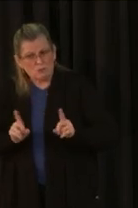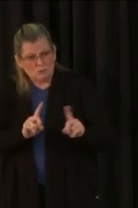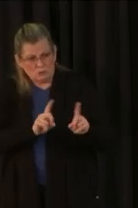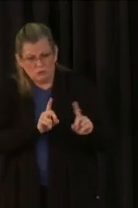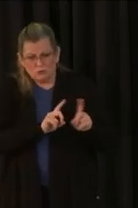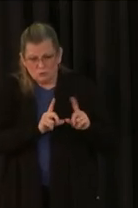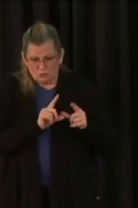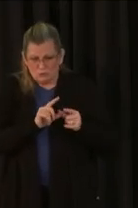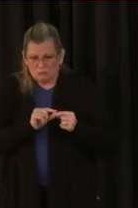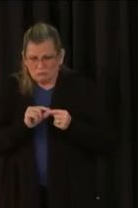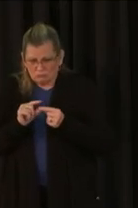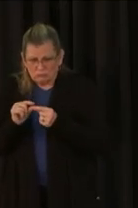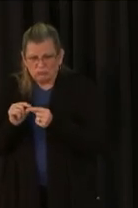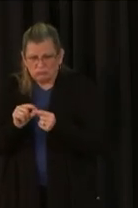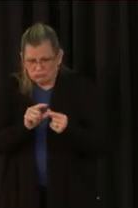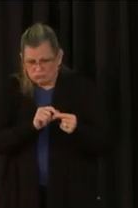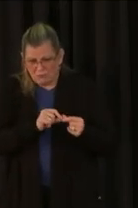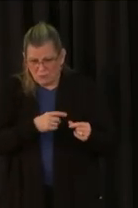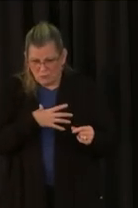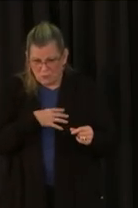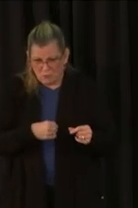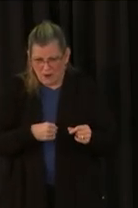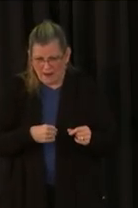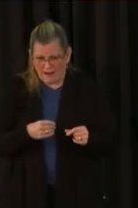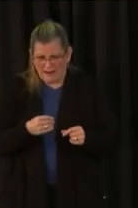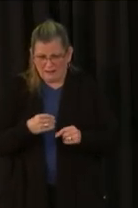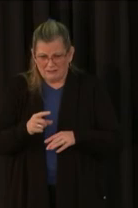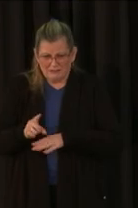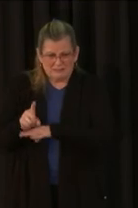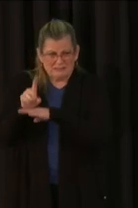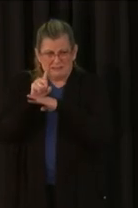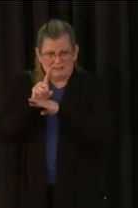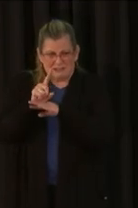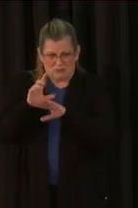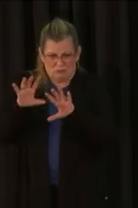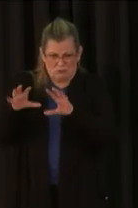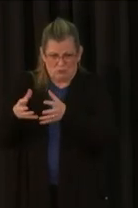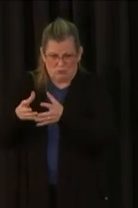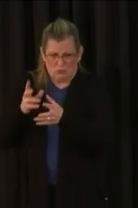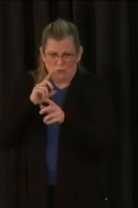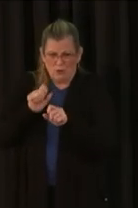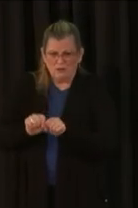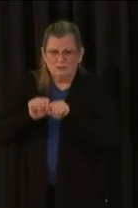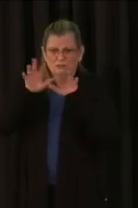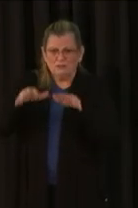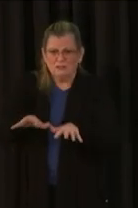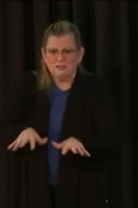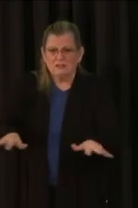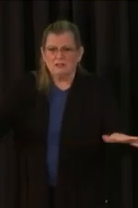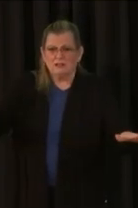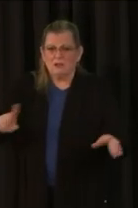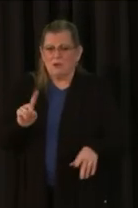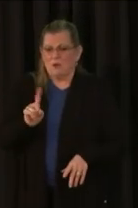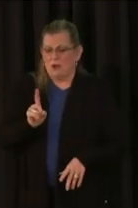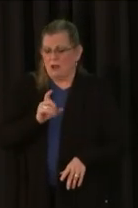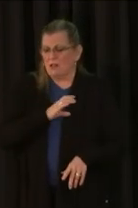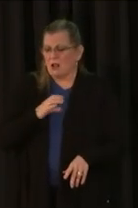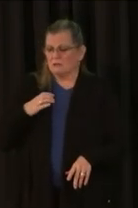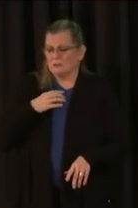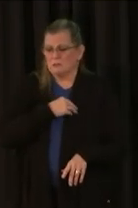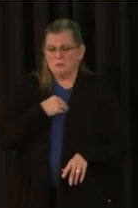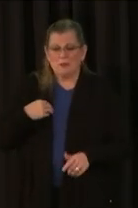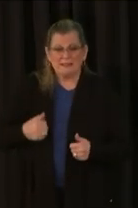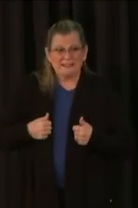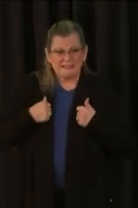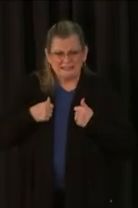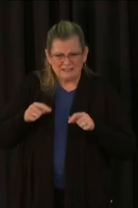that these insurgent groups are thinking of, going to neighborhoods where congressional members live. So I just wanted to learn